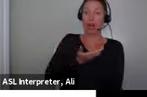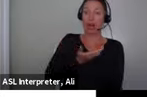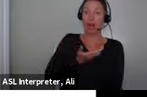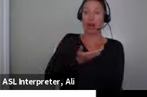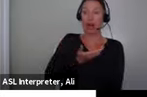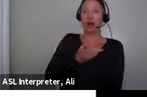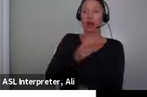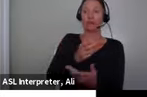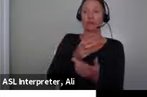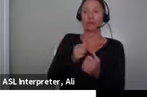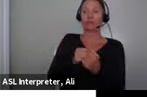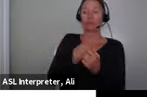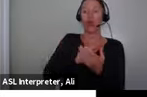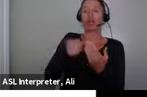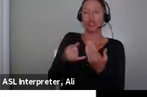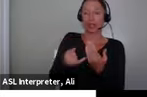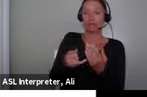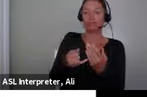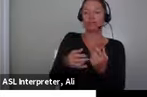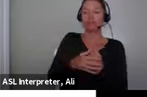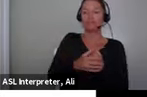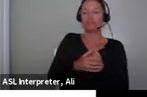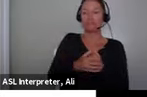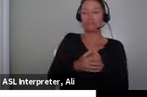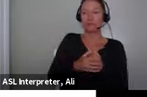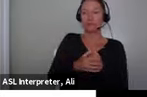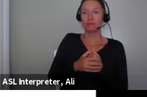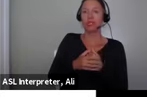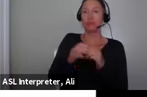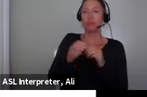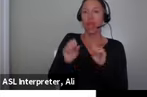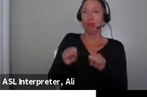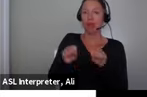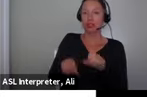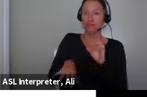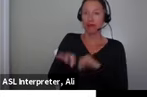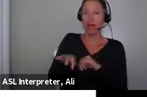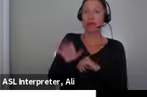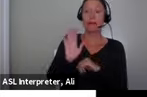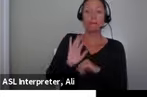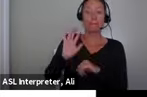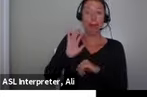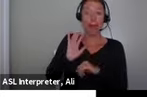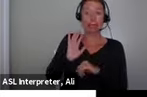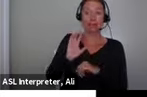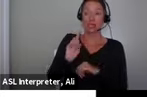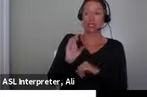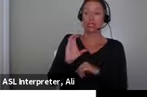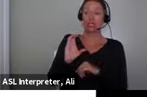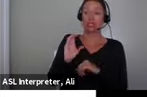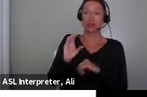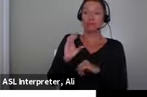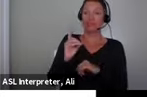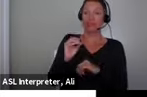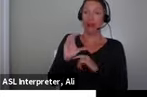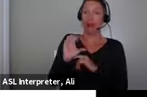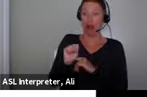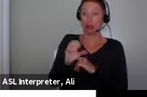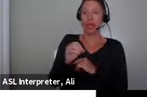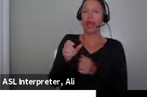our project website for this project, and you'll be able to find past documents. You'll be able to find this draft initial